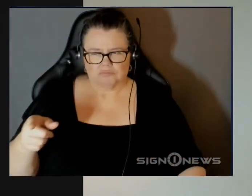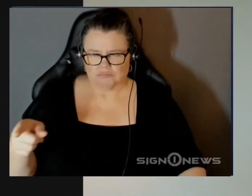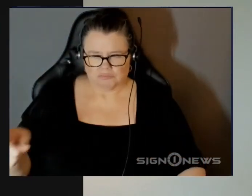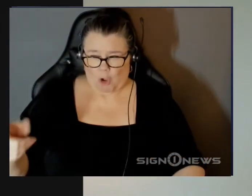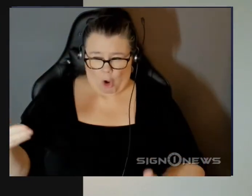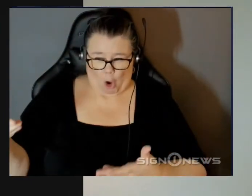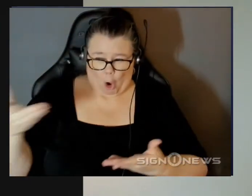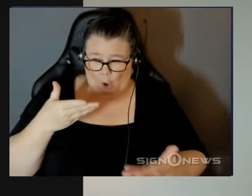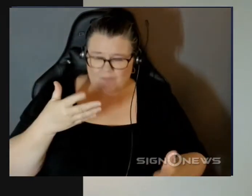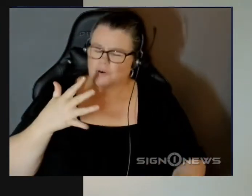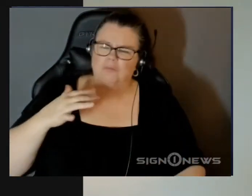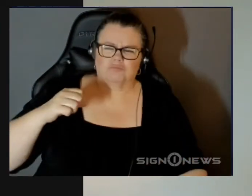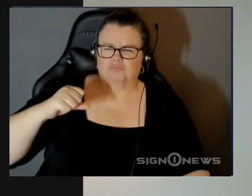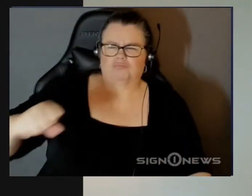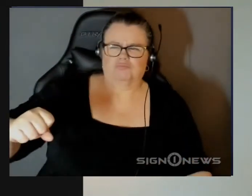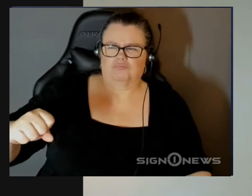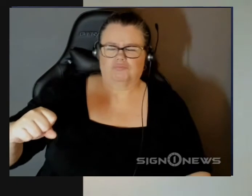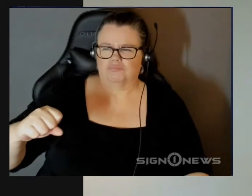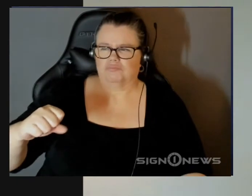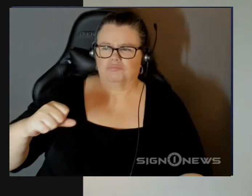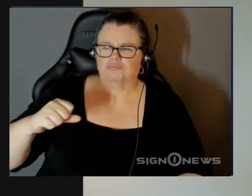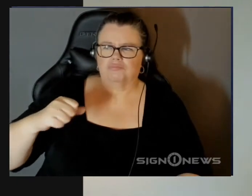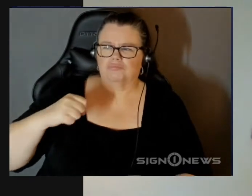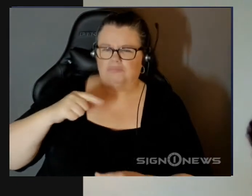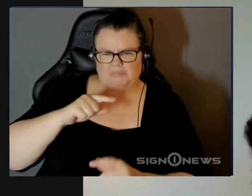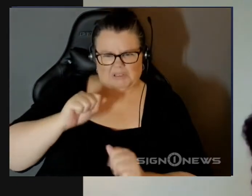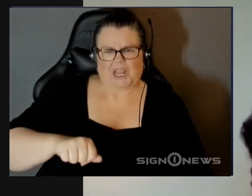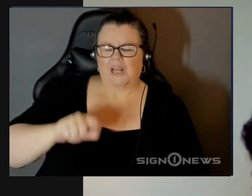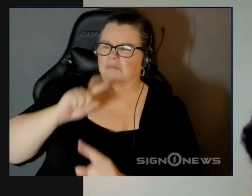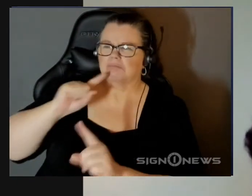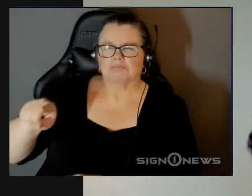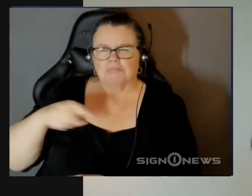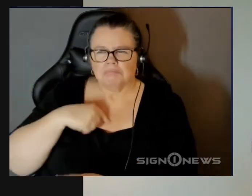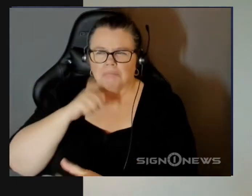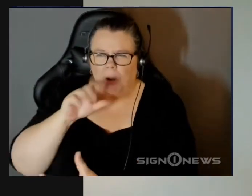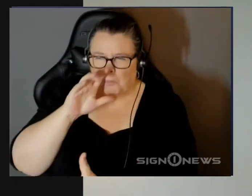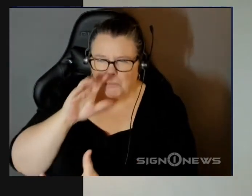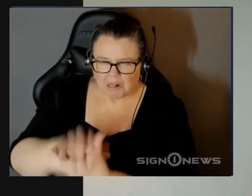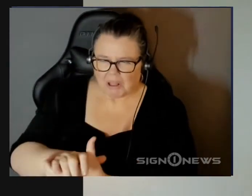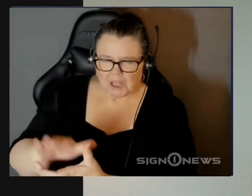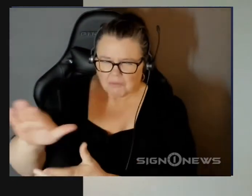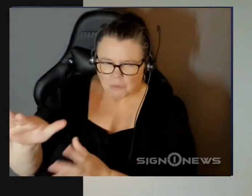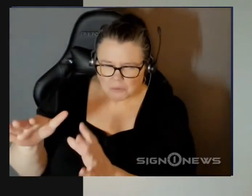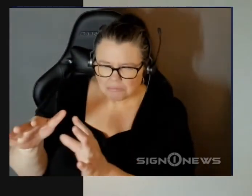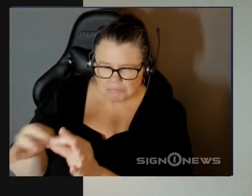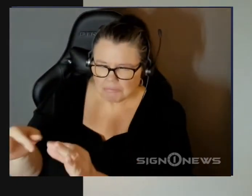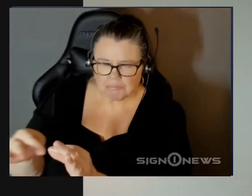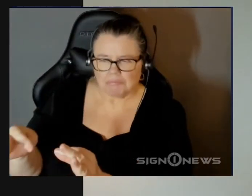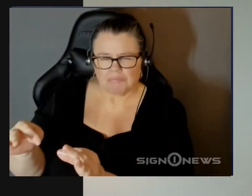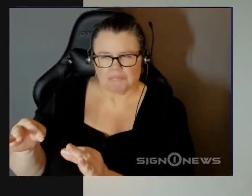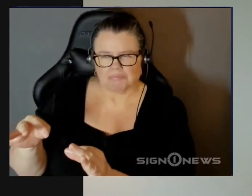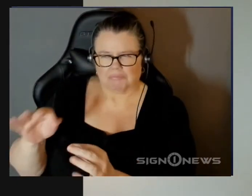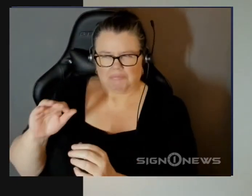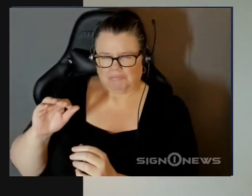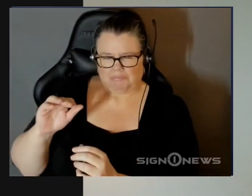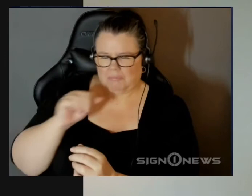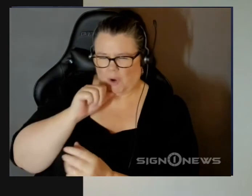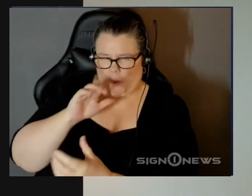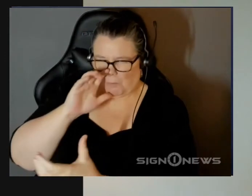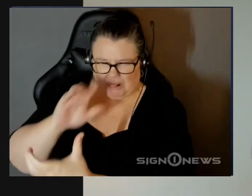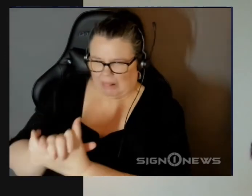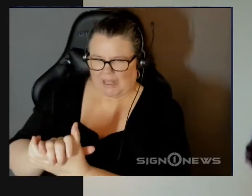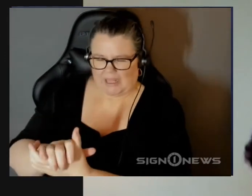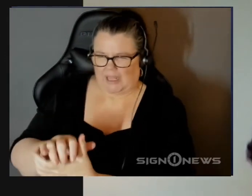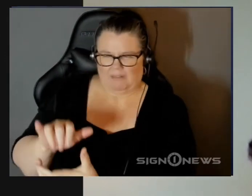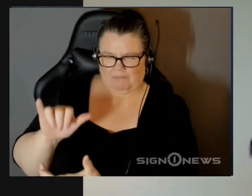believe that what you're telling me is true. Because oftentimes I think professionals are treading on the fact that you're believing them because of